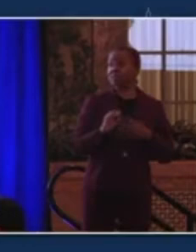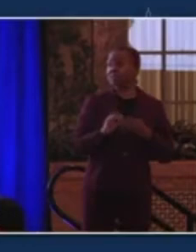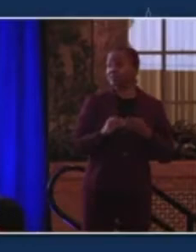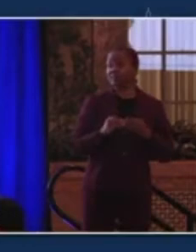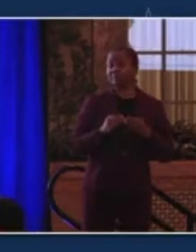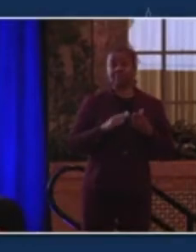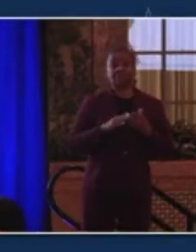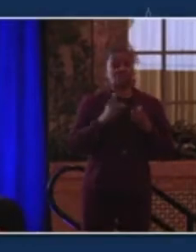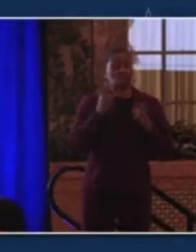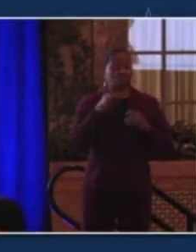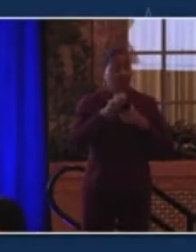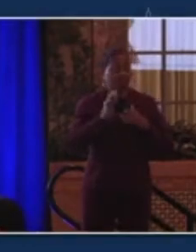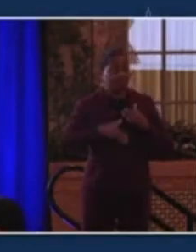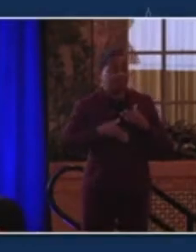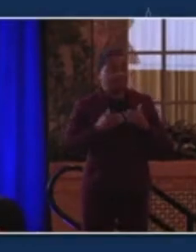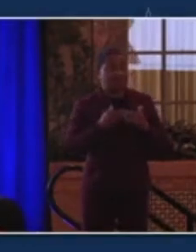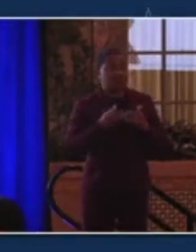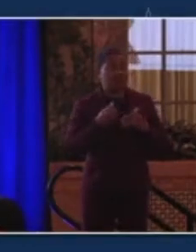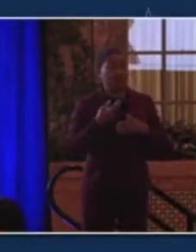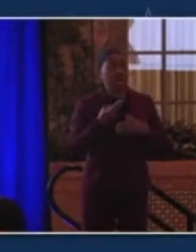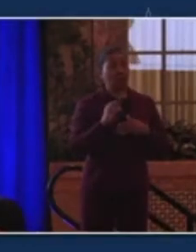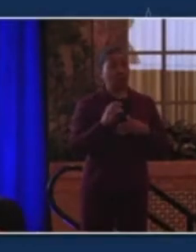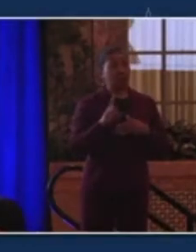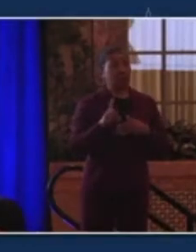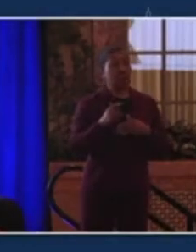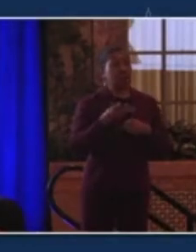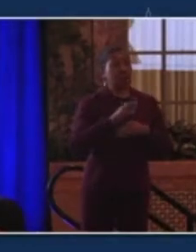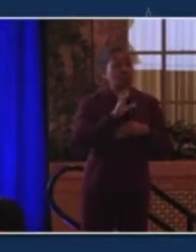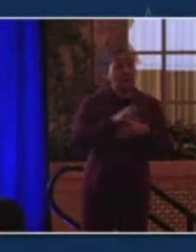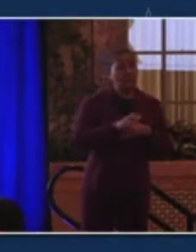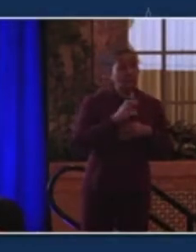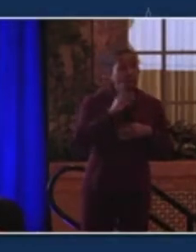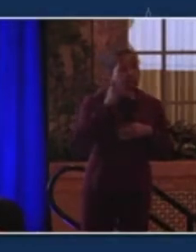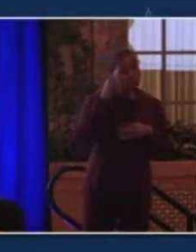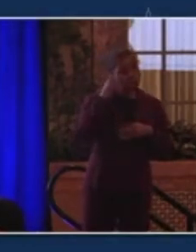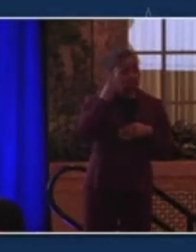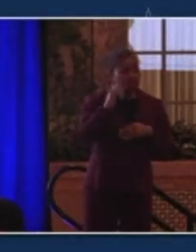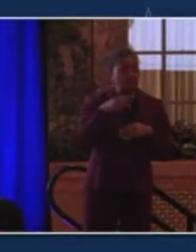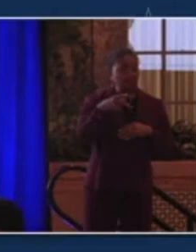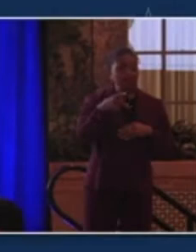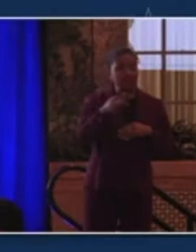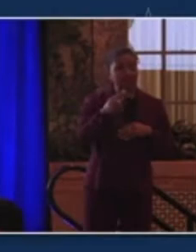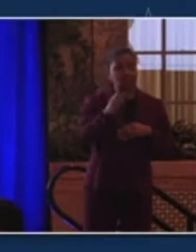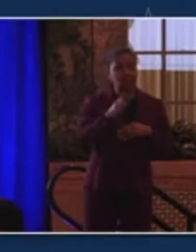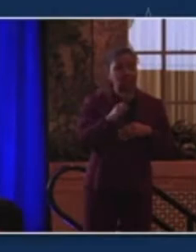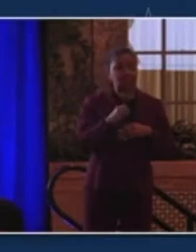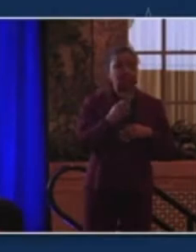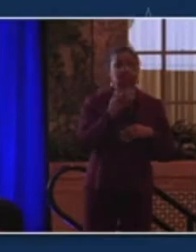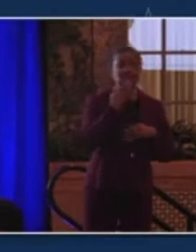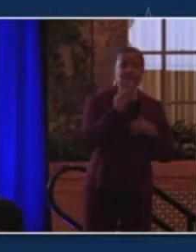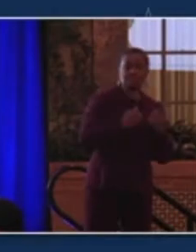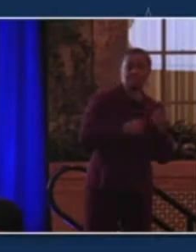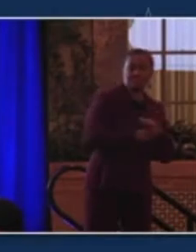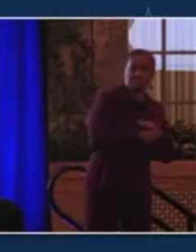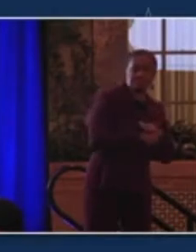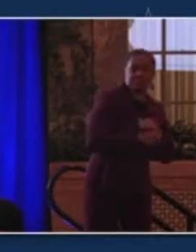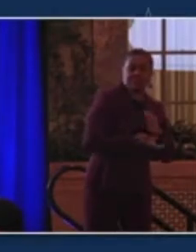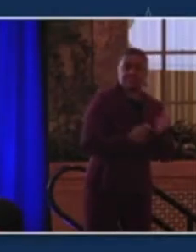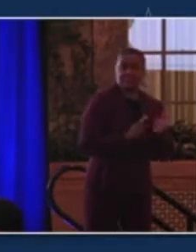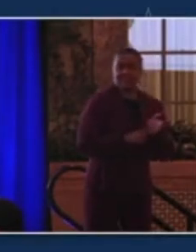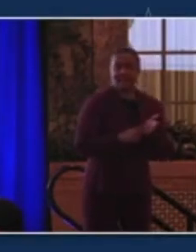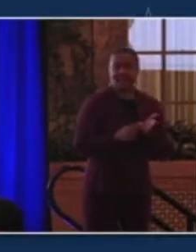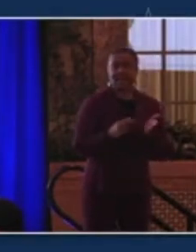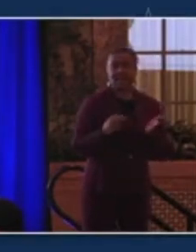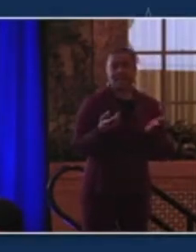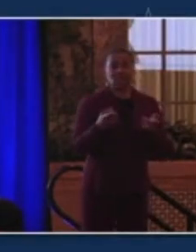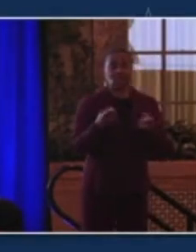complete it. Before Harold, Chicago was governed by patronage. He signed the consent decree